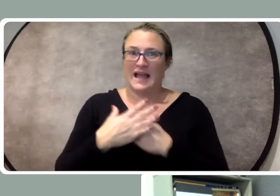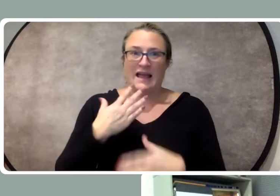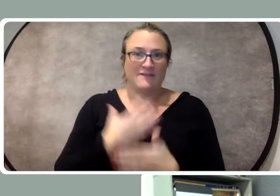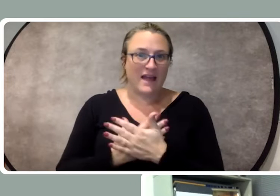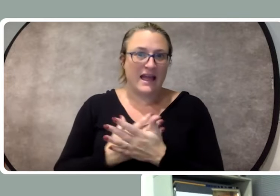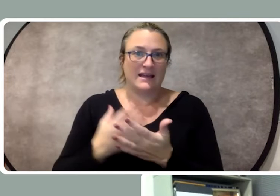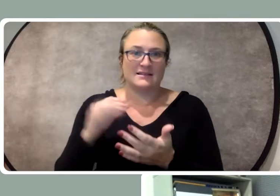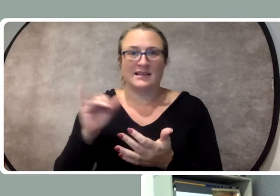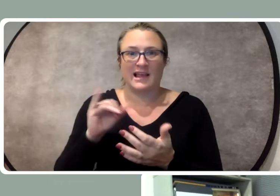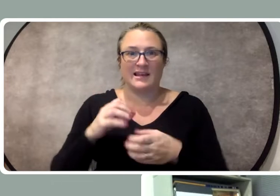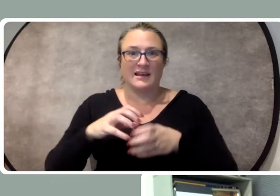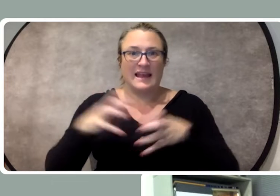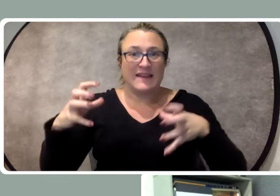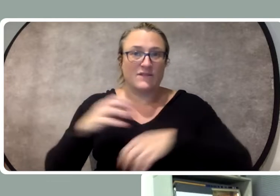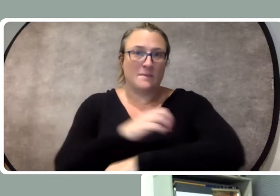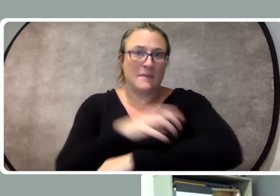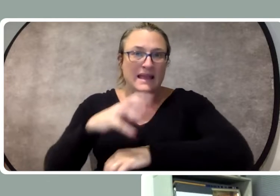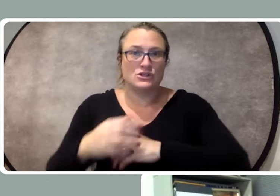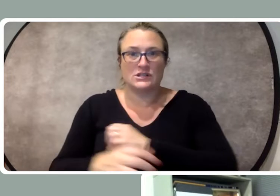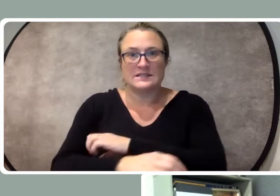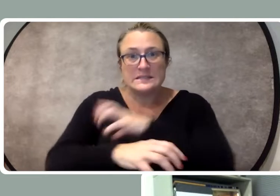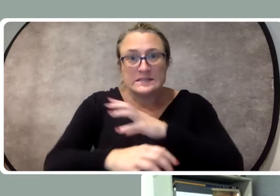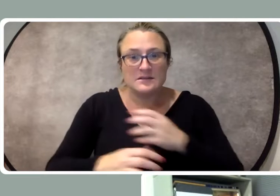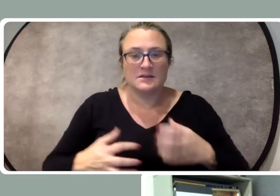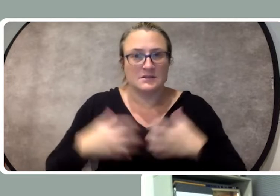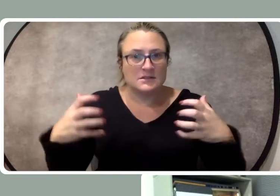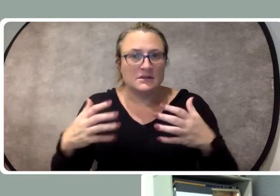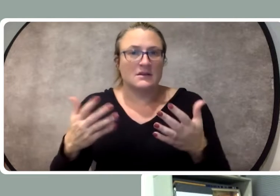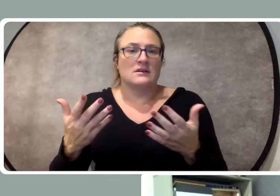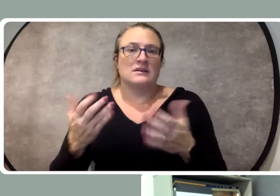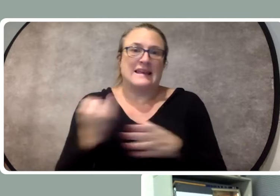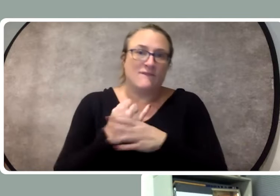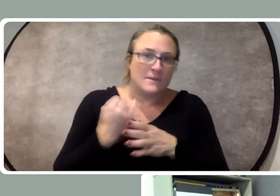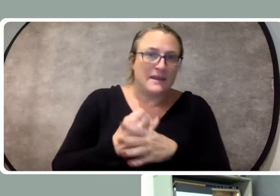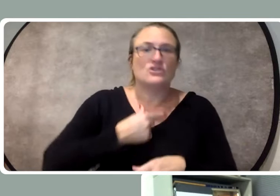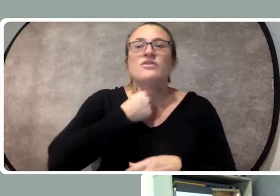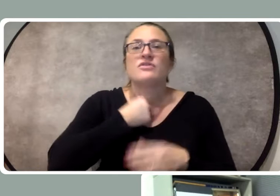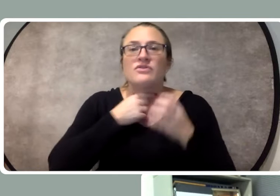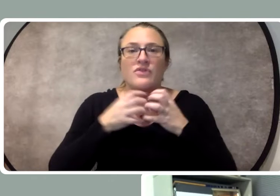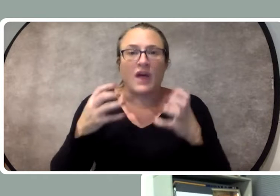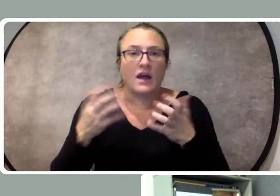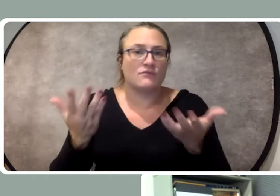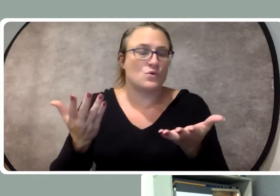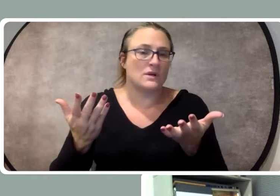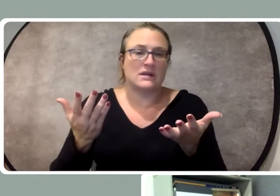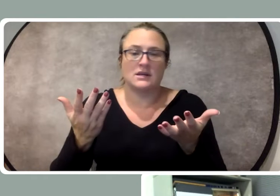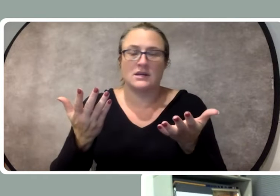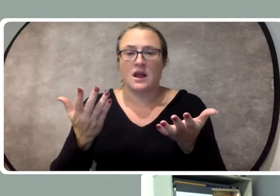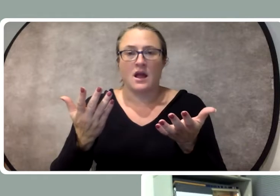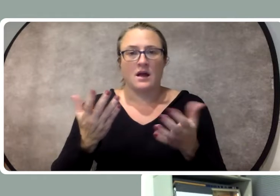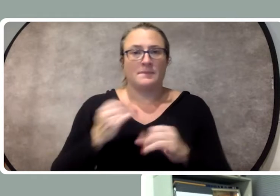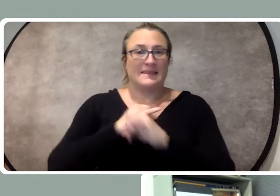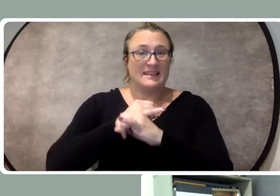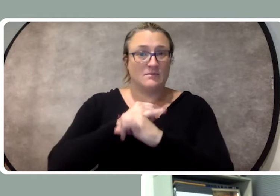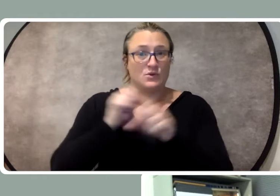as inflammation of body organs, body parts such as the thyroid. The immune system can fight the